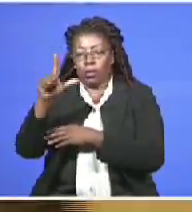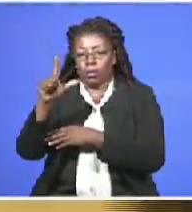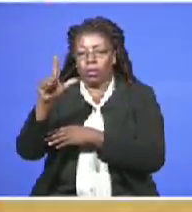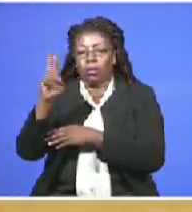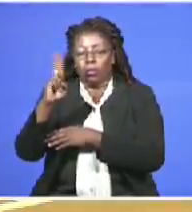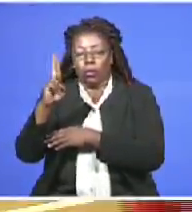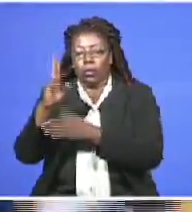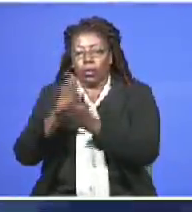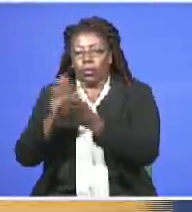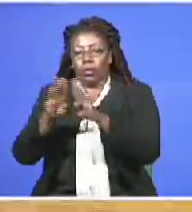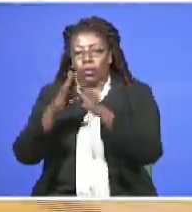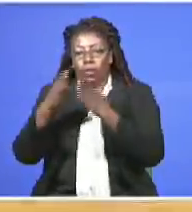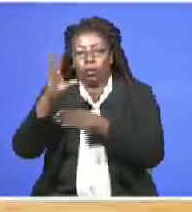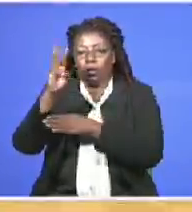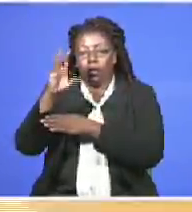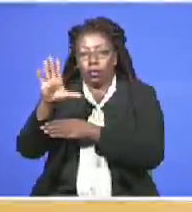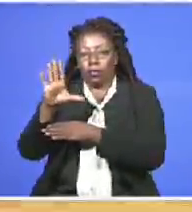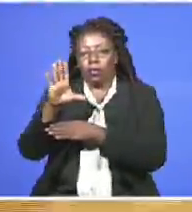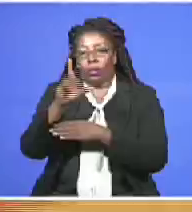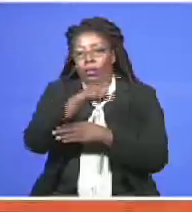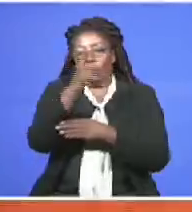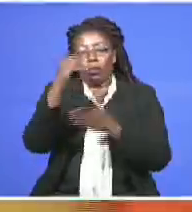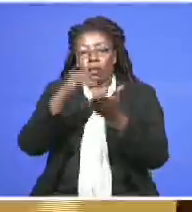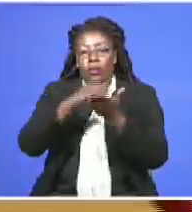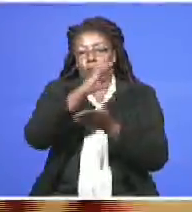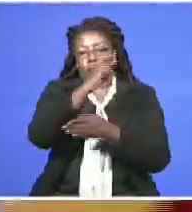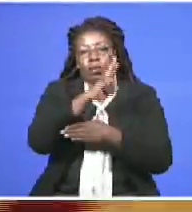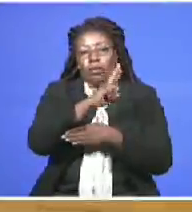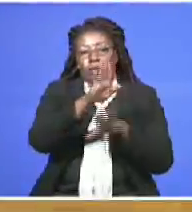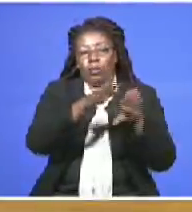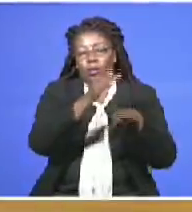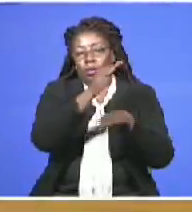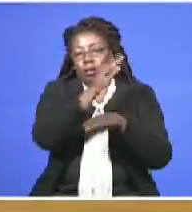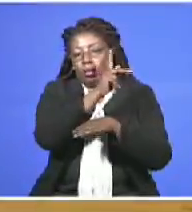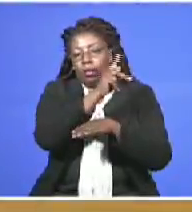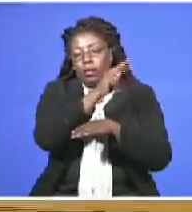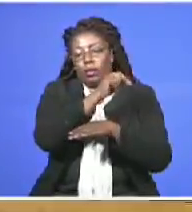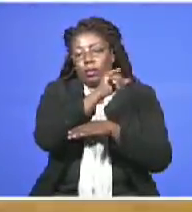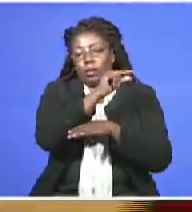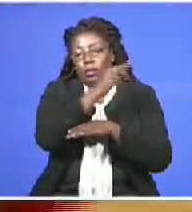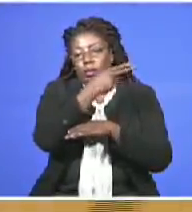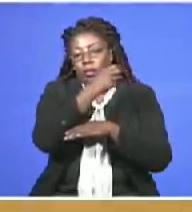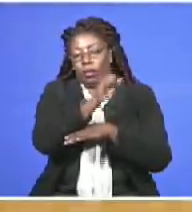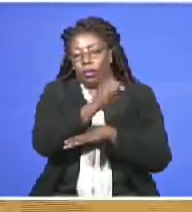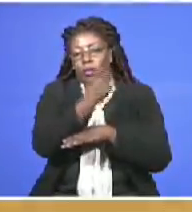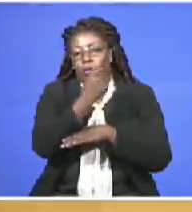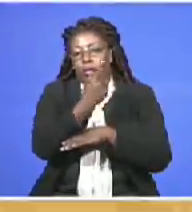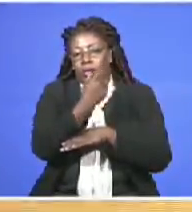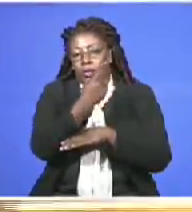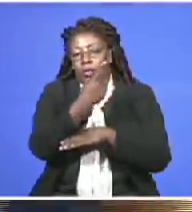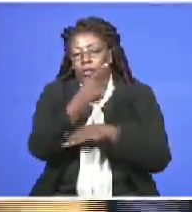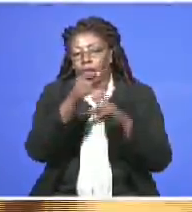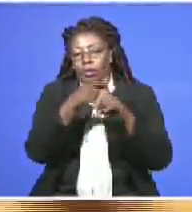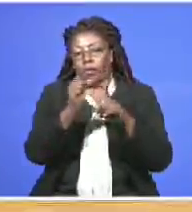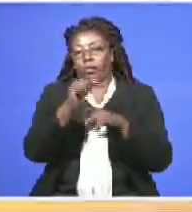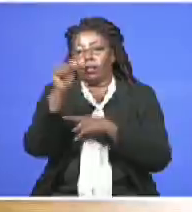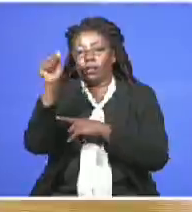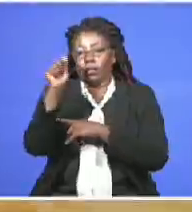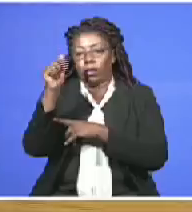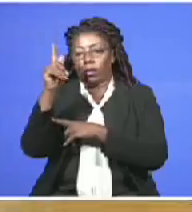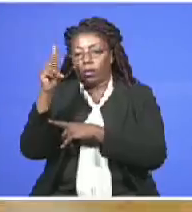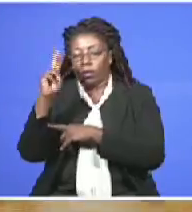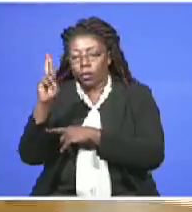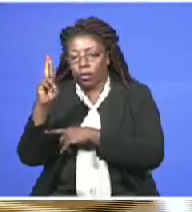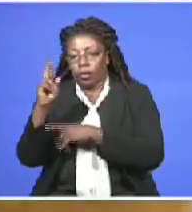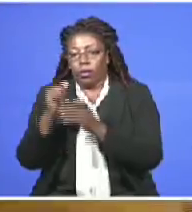opened up with a 65-41 win over the C.R. Walker Knights. Dominic Bridgewater dropped in 11 points for Antal. For the Knights, Stanley